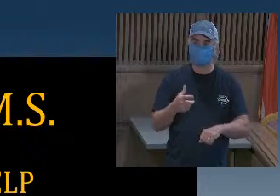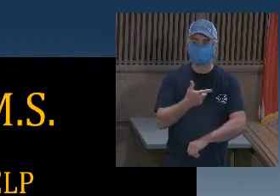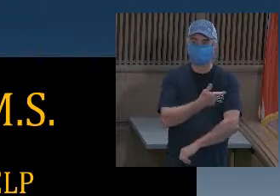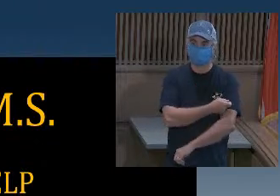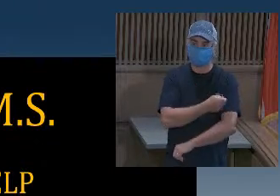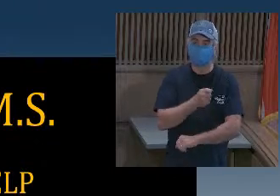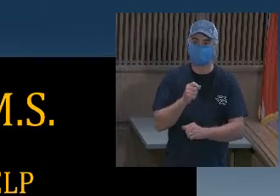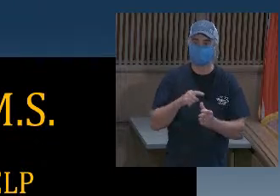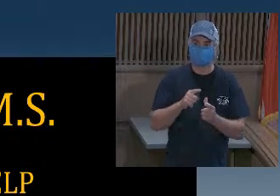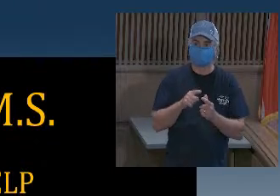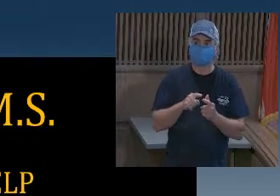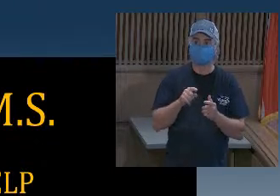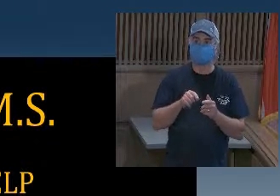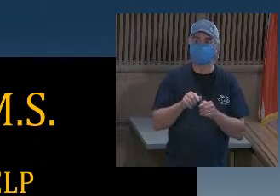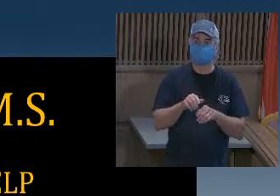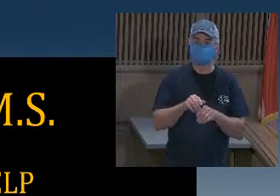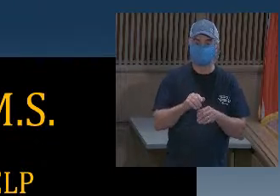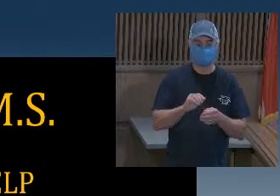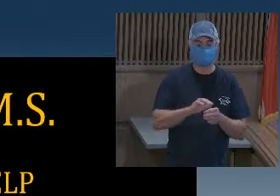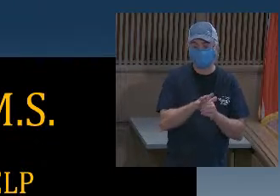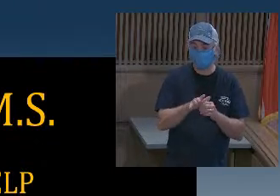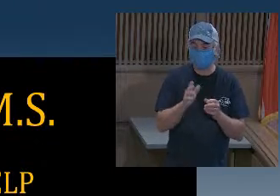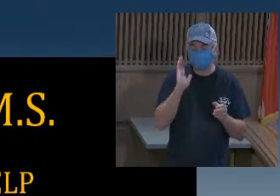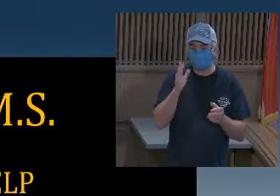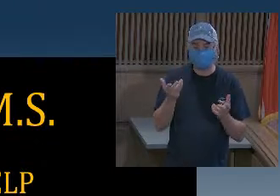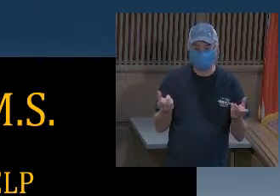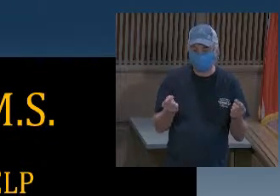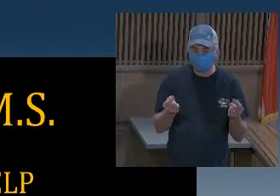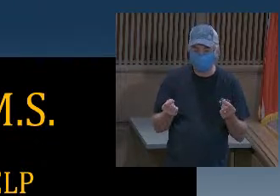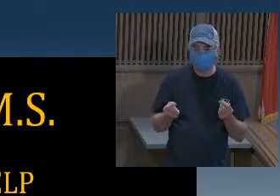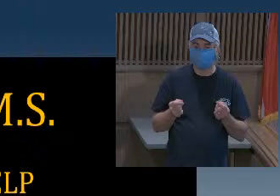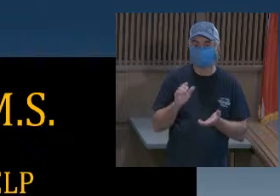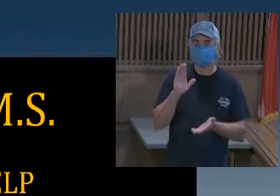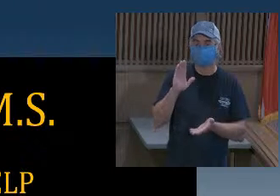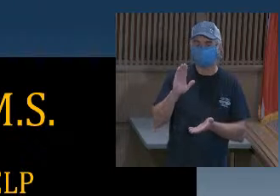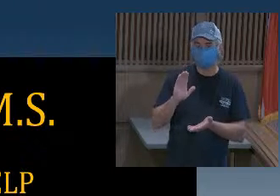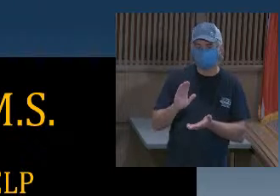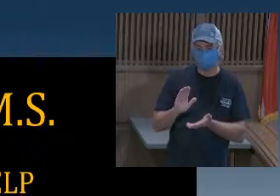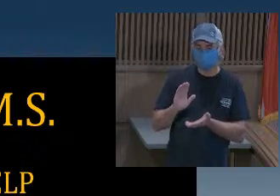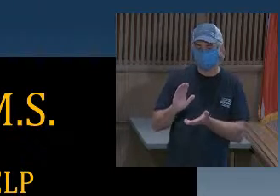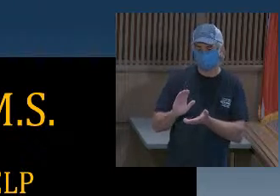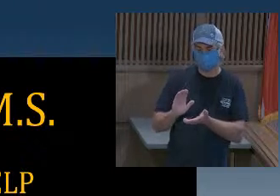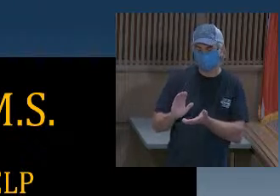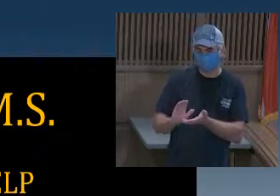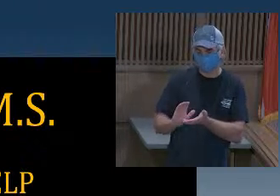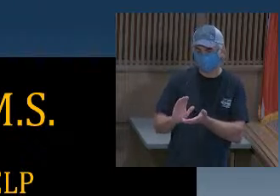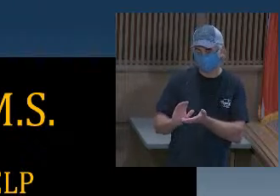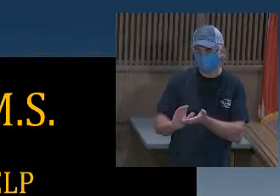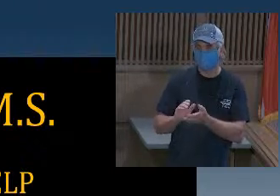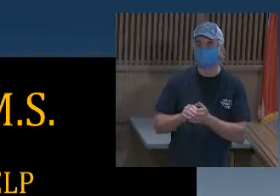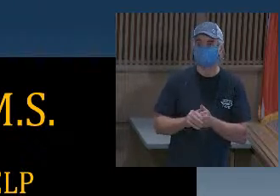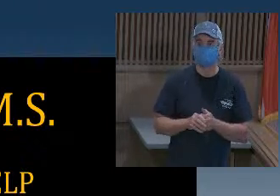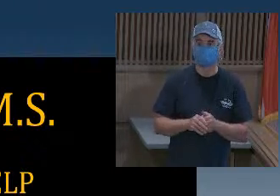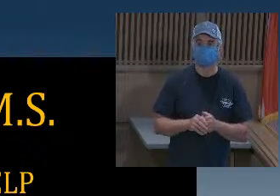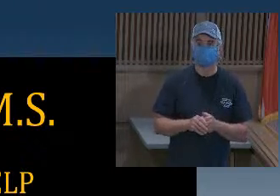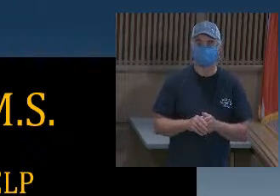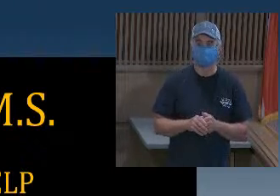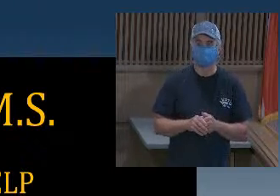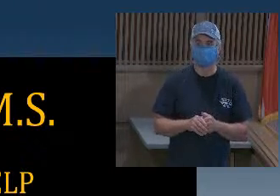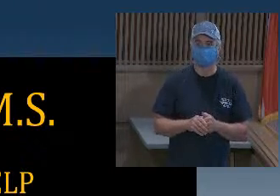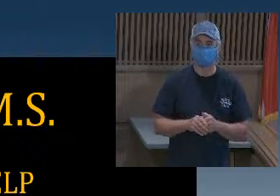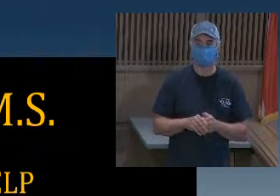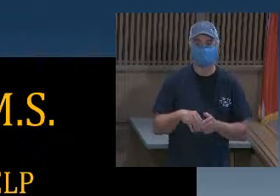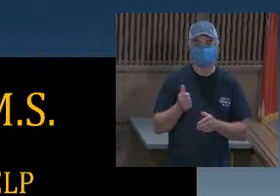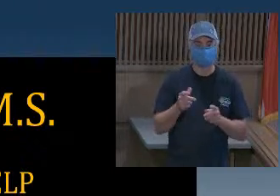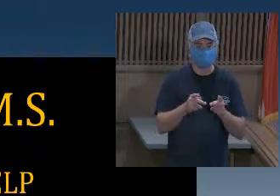it earlier. Up north, there are states up north that are not having any problems like we are down here because the majority of their people